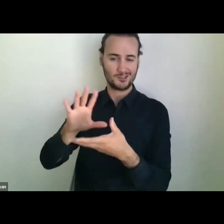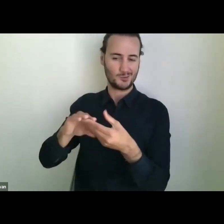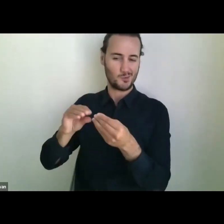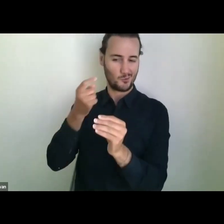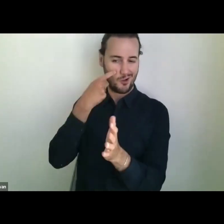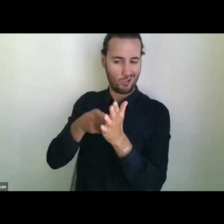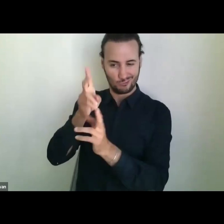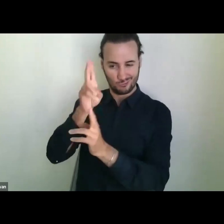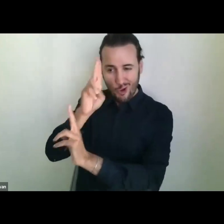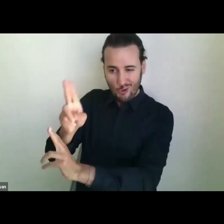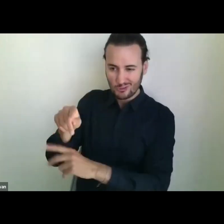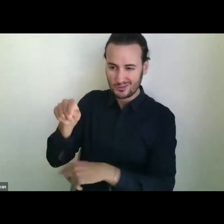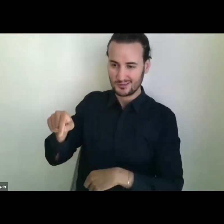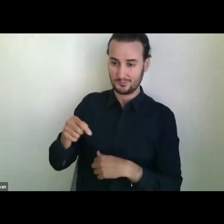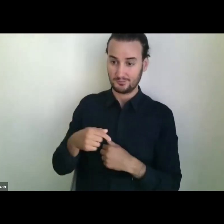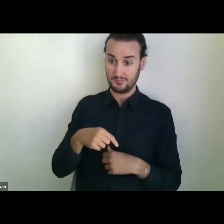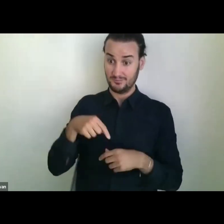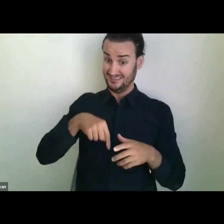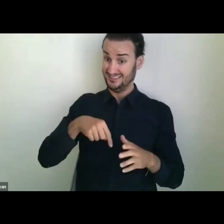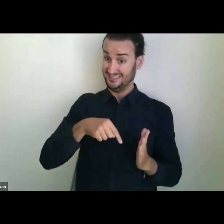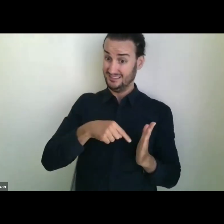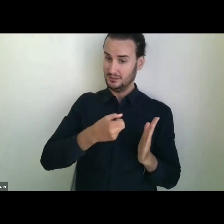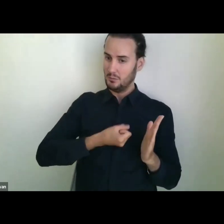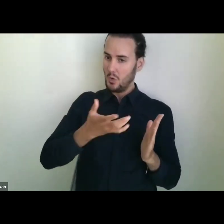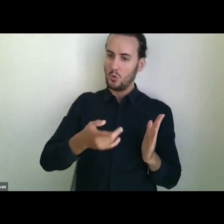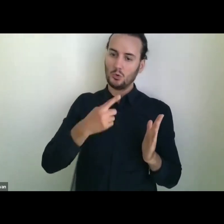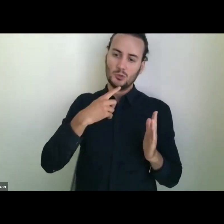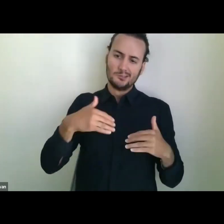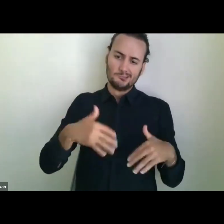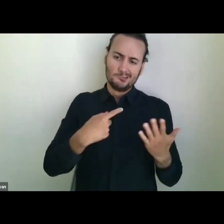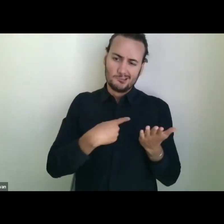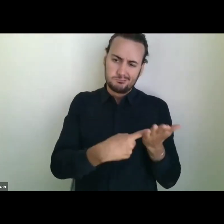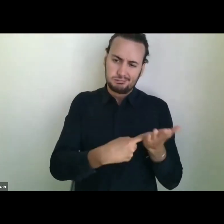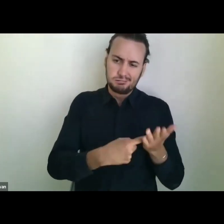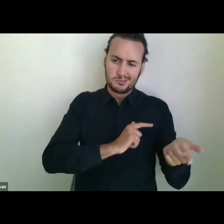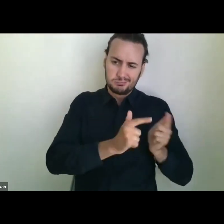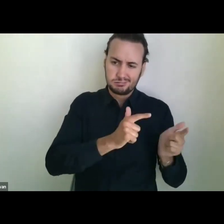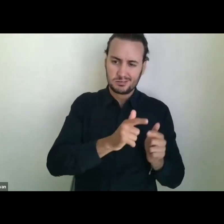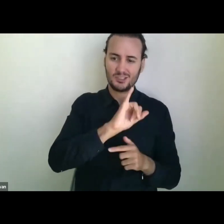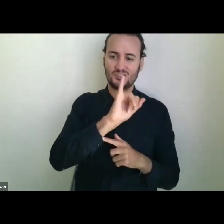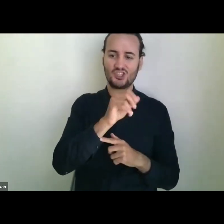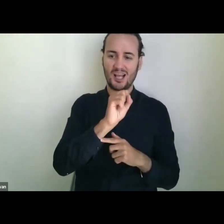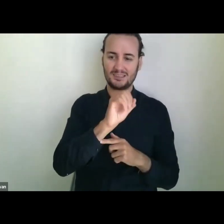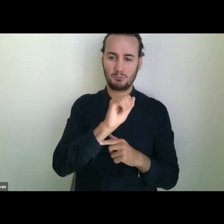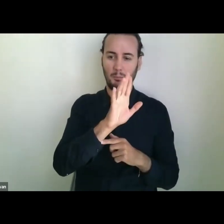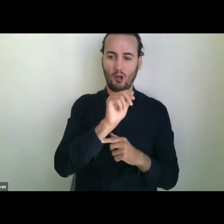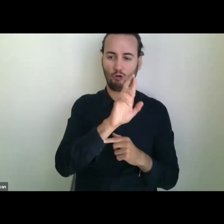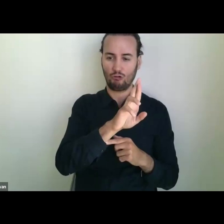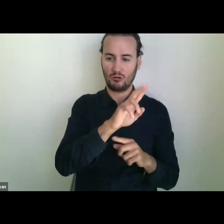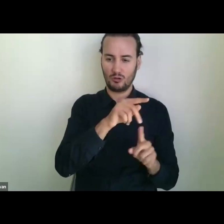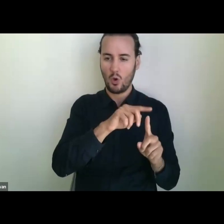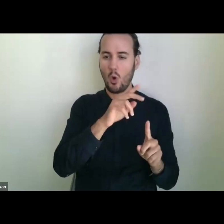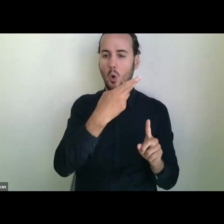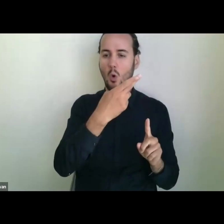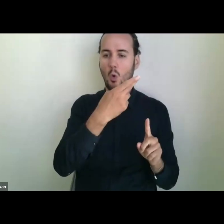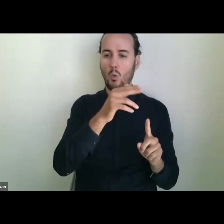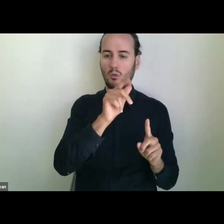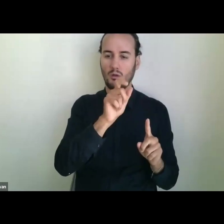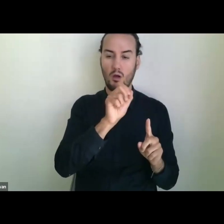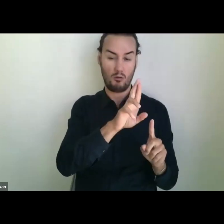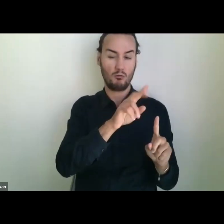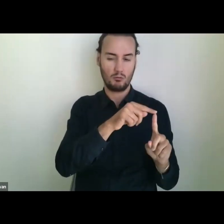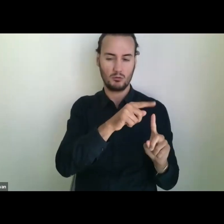is heavily in conversation with Jasbir Puar's Right to Maim and disability